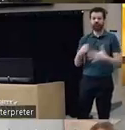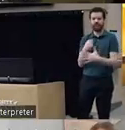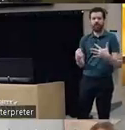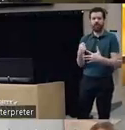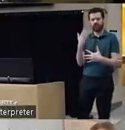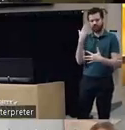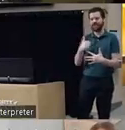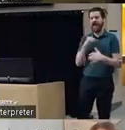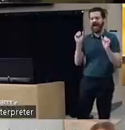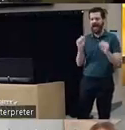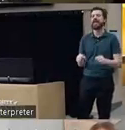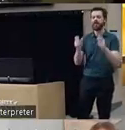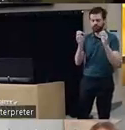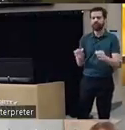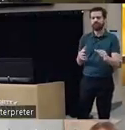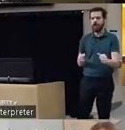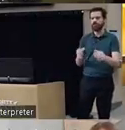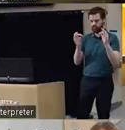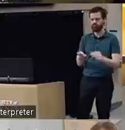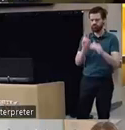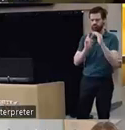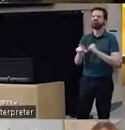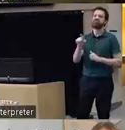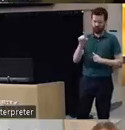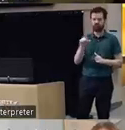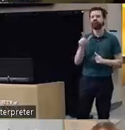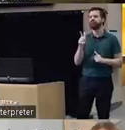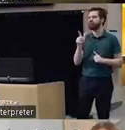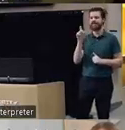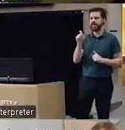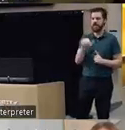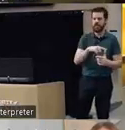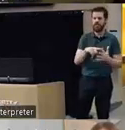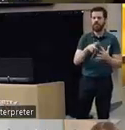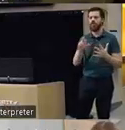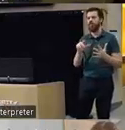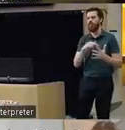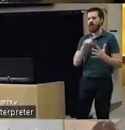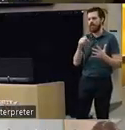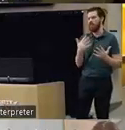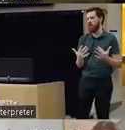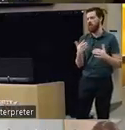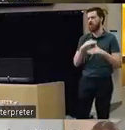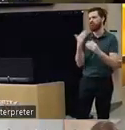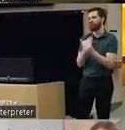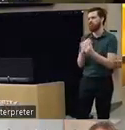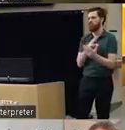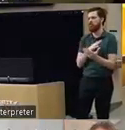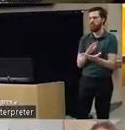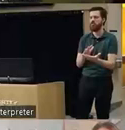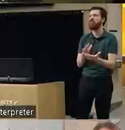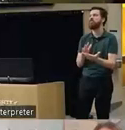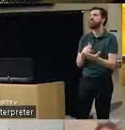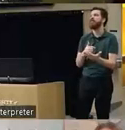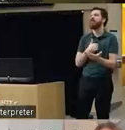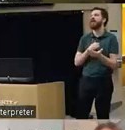I can like immediately determine very quickly whether a patient needs my full eval or if there's something that I can just weigh in on the chart. And so I